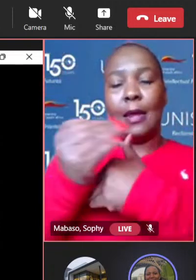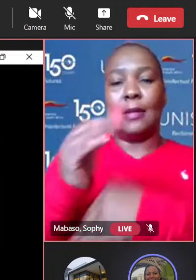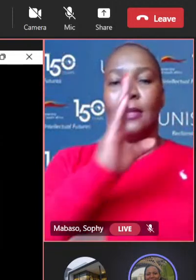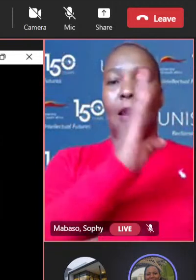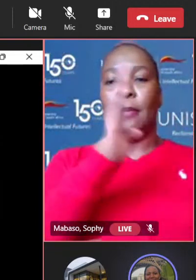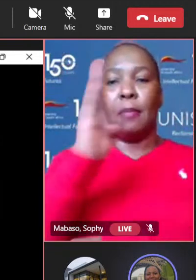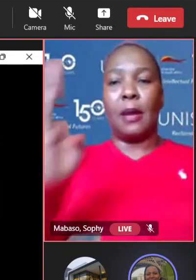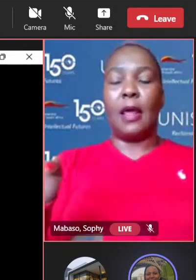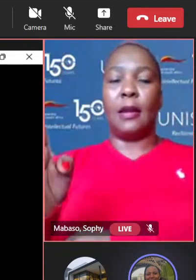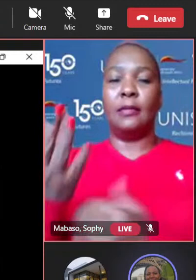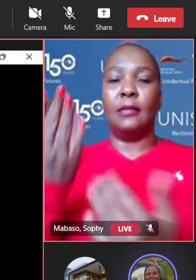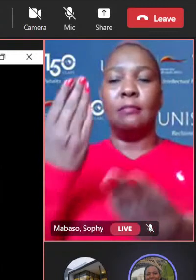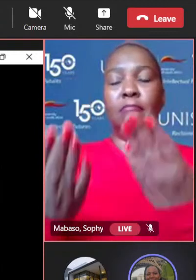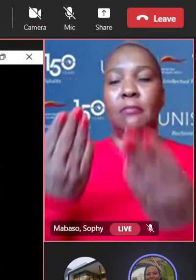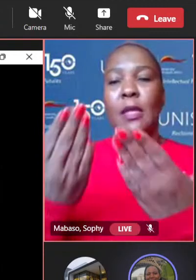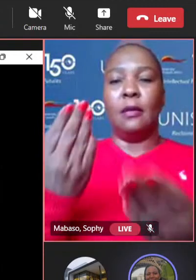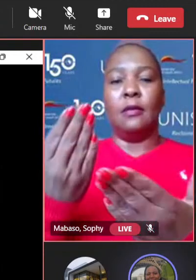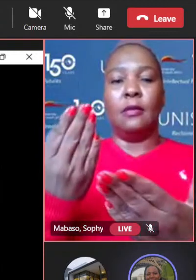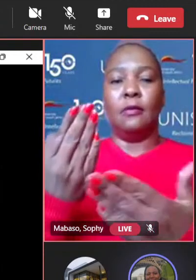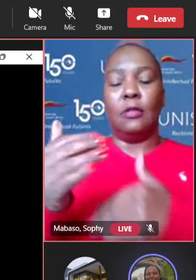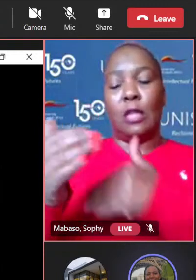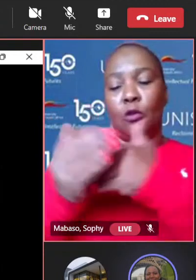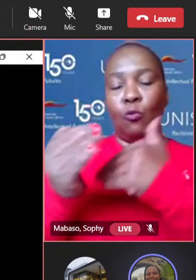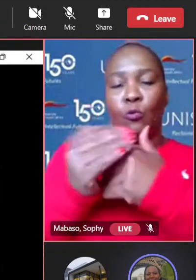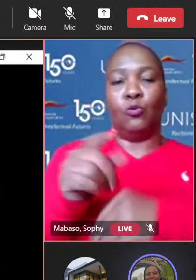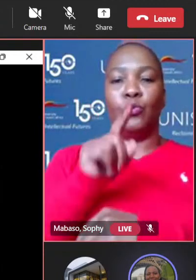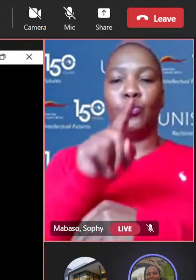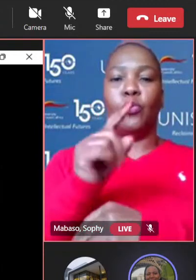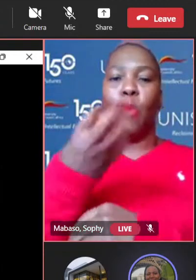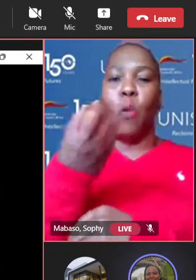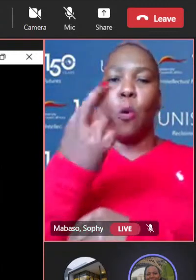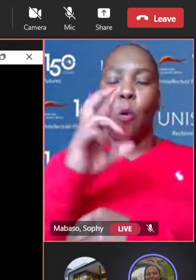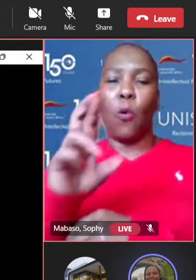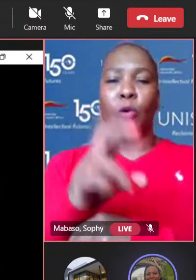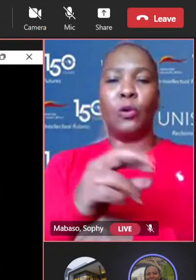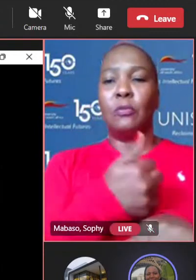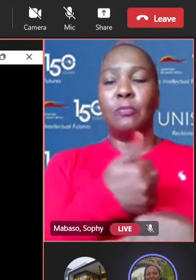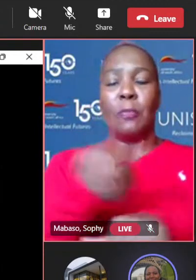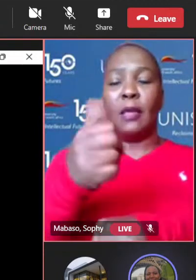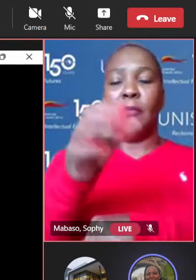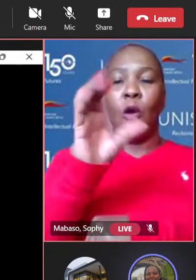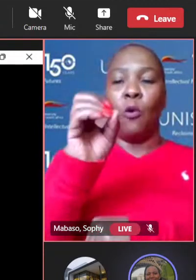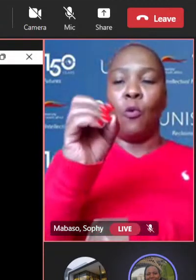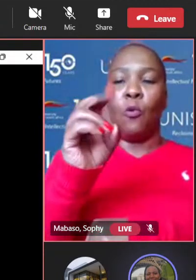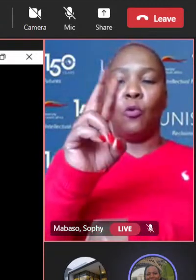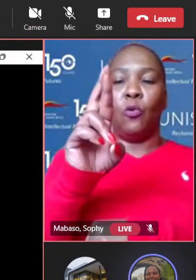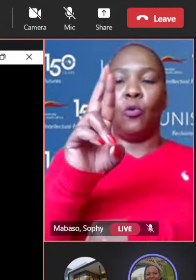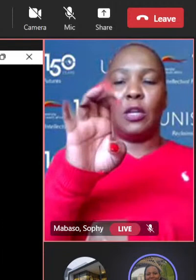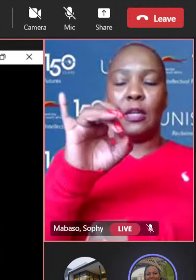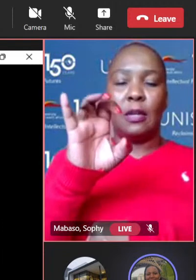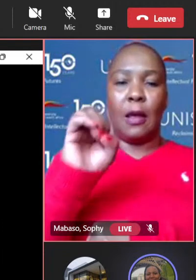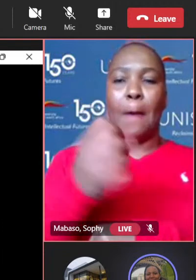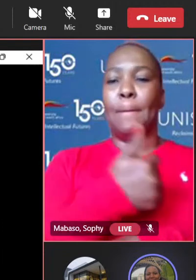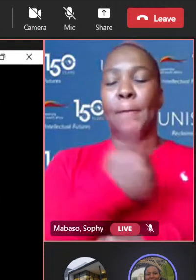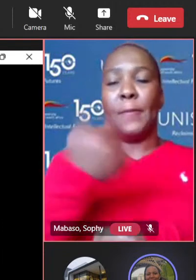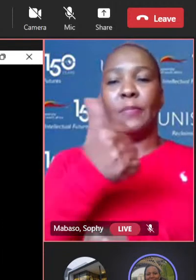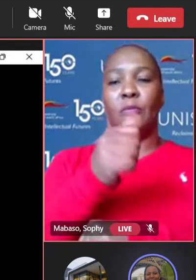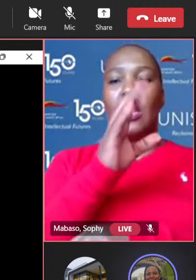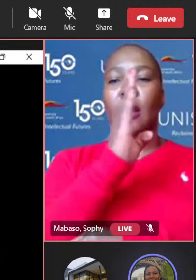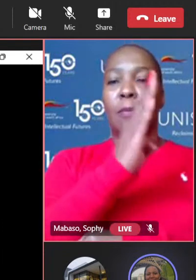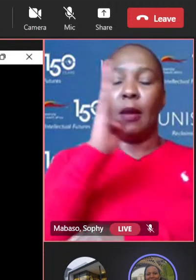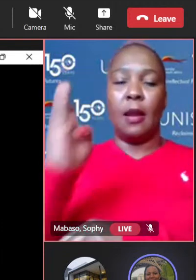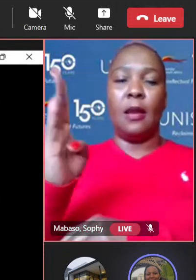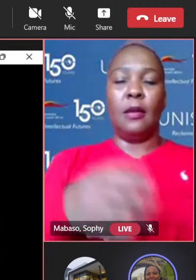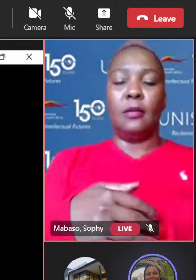be nearer to you, or you can courier them to the Unisa library. Books that